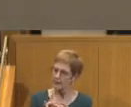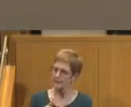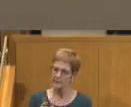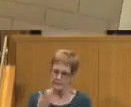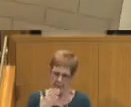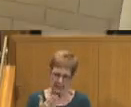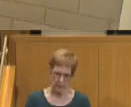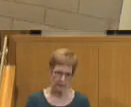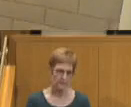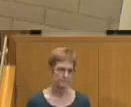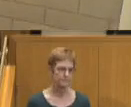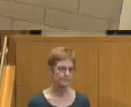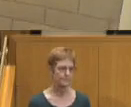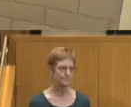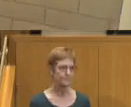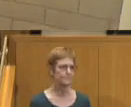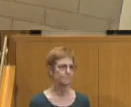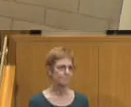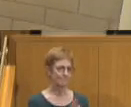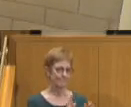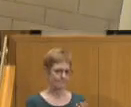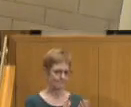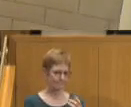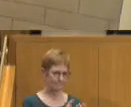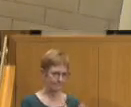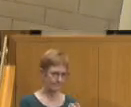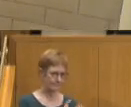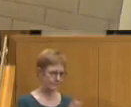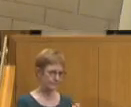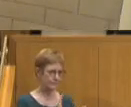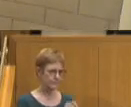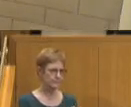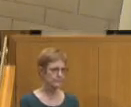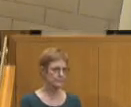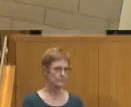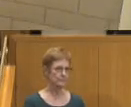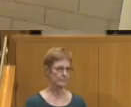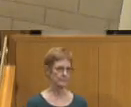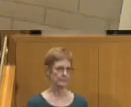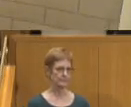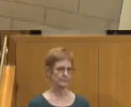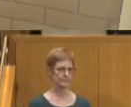in environment sustainability. But we have so much ahead to continue.